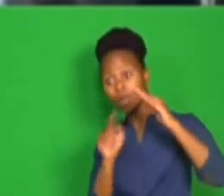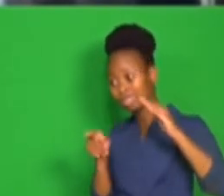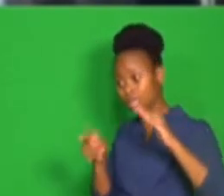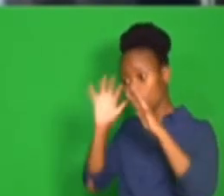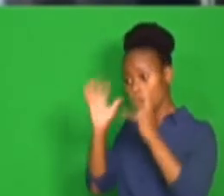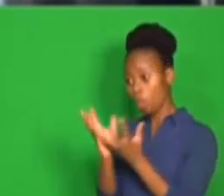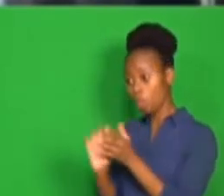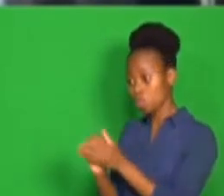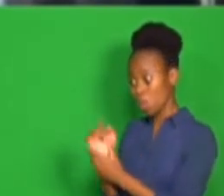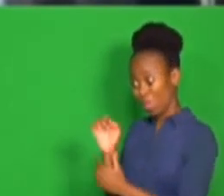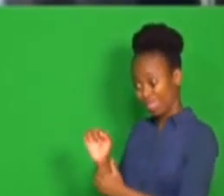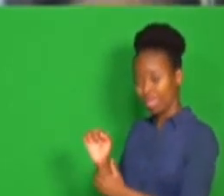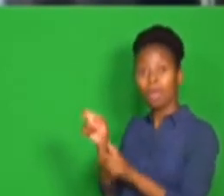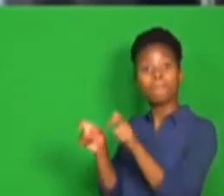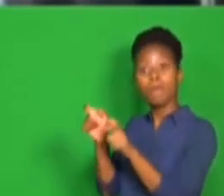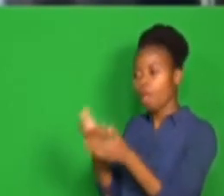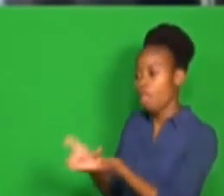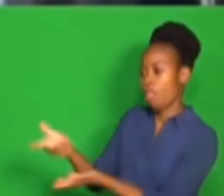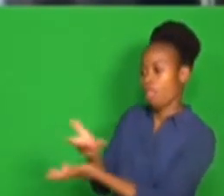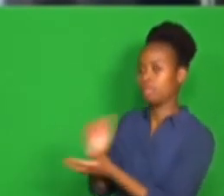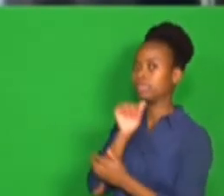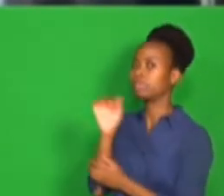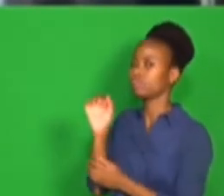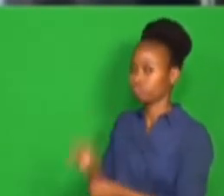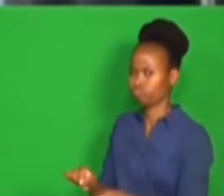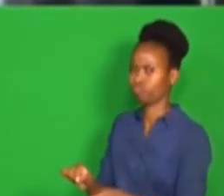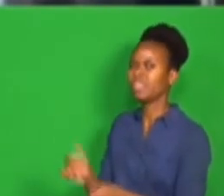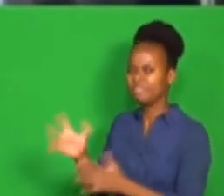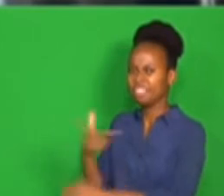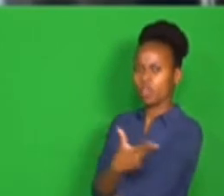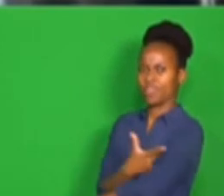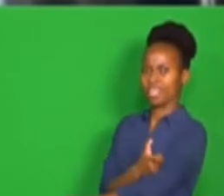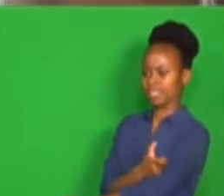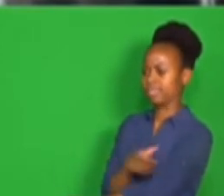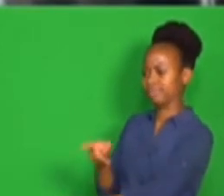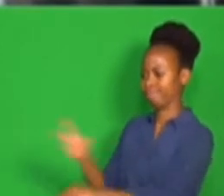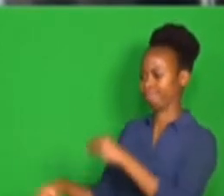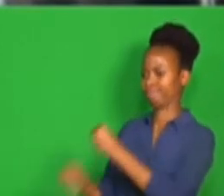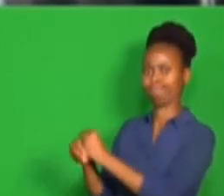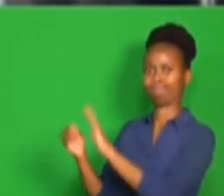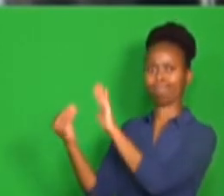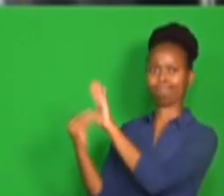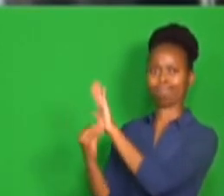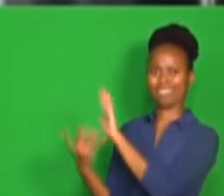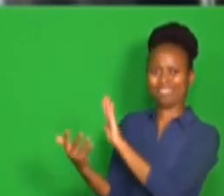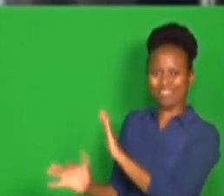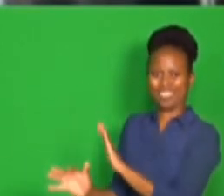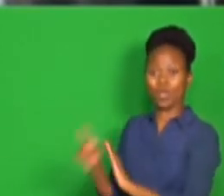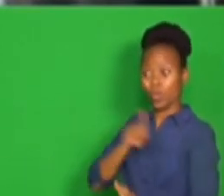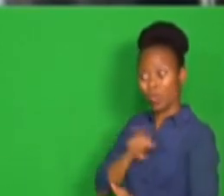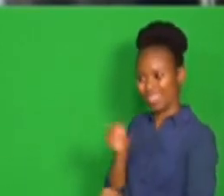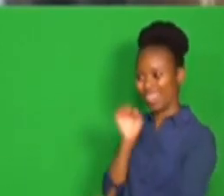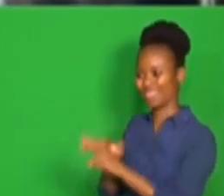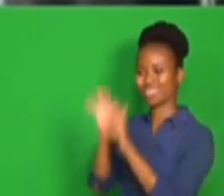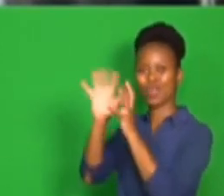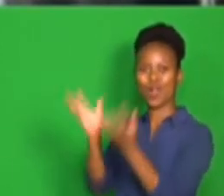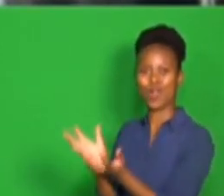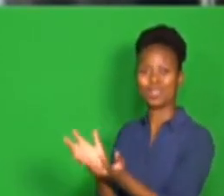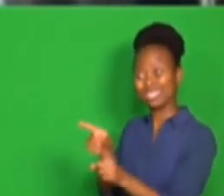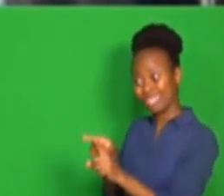that they had factored it in globally, and they thought that it would have a